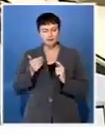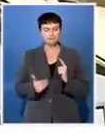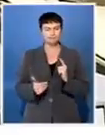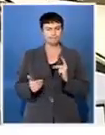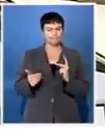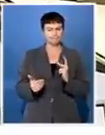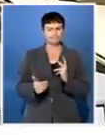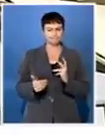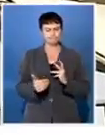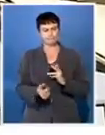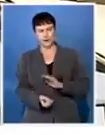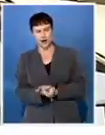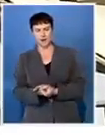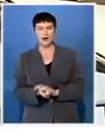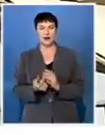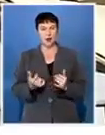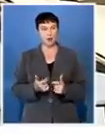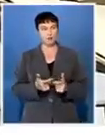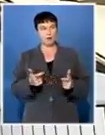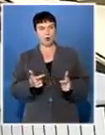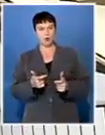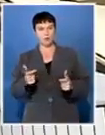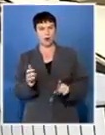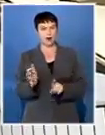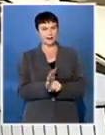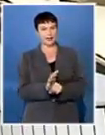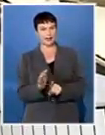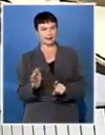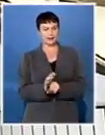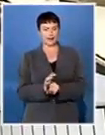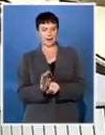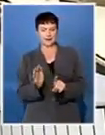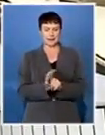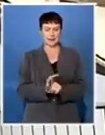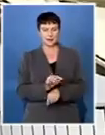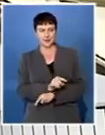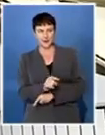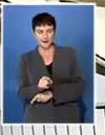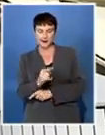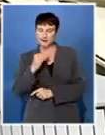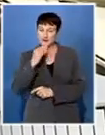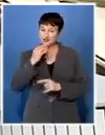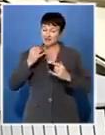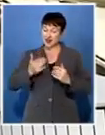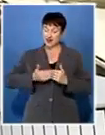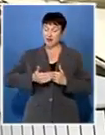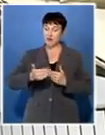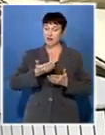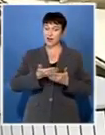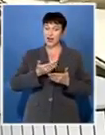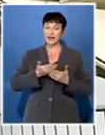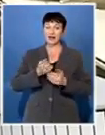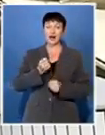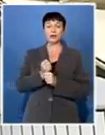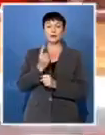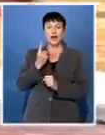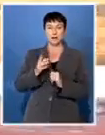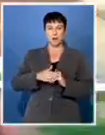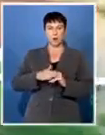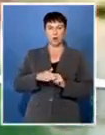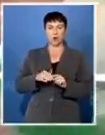nationals seemingly on the increase, there are now fears that it could spread to other areas in